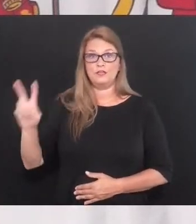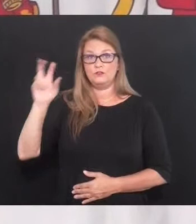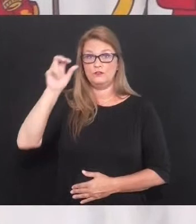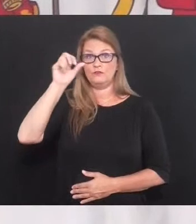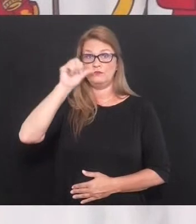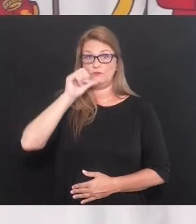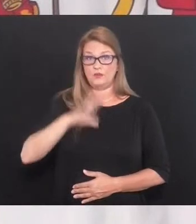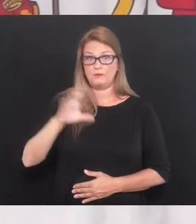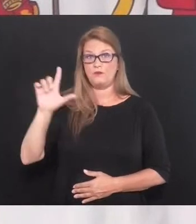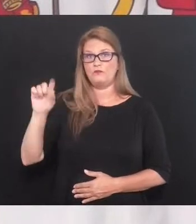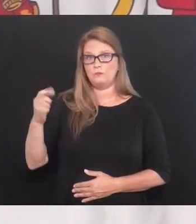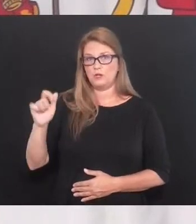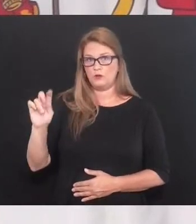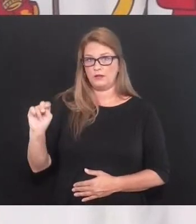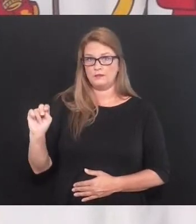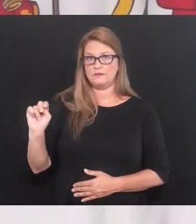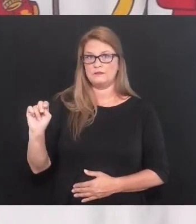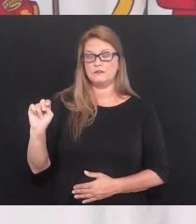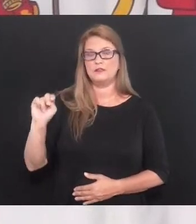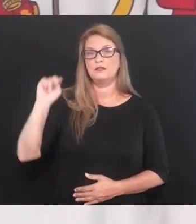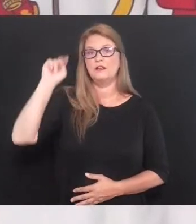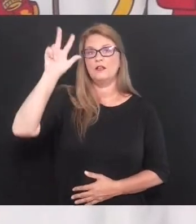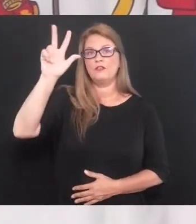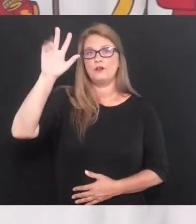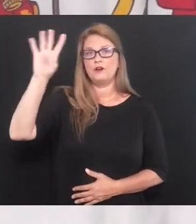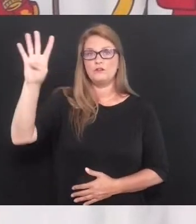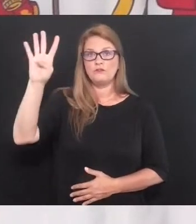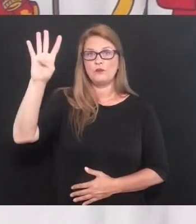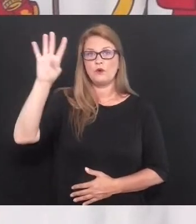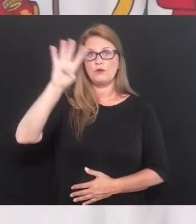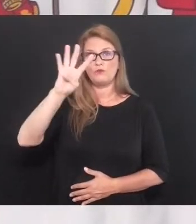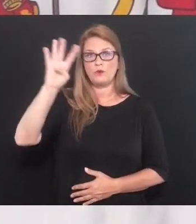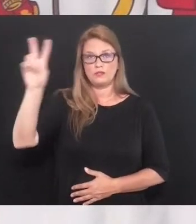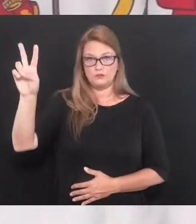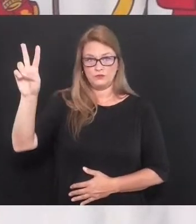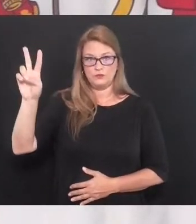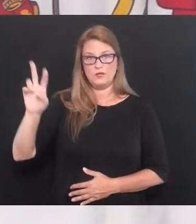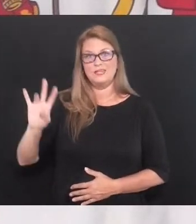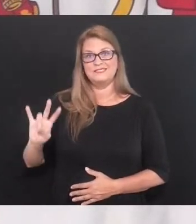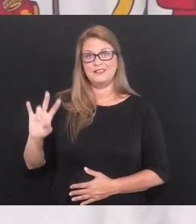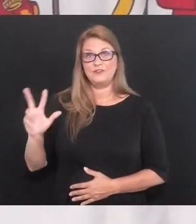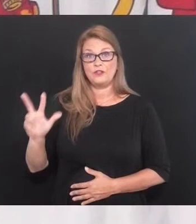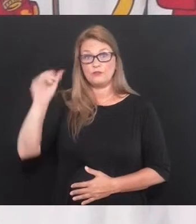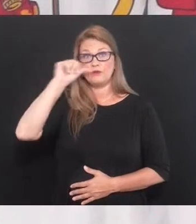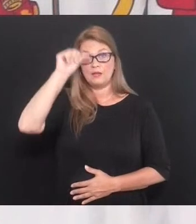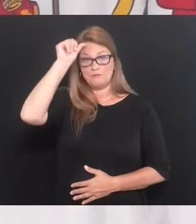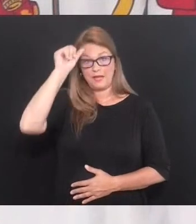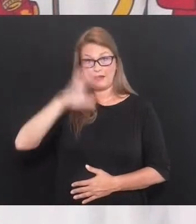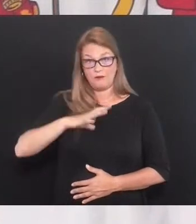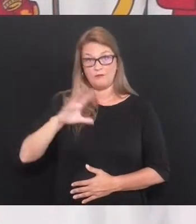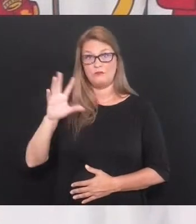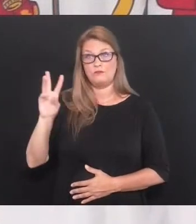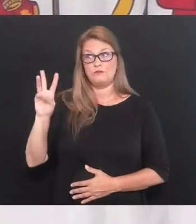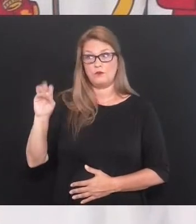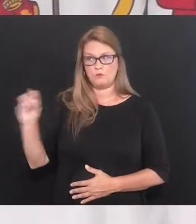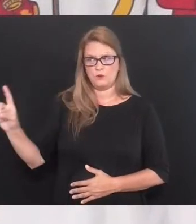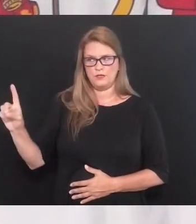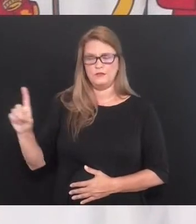from Logan County. The 3,442nd death, a 73-year-old male from Wood County.